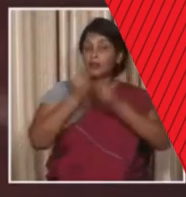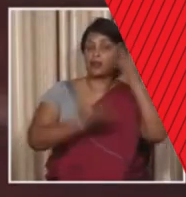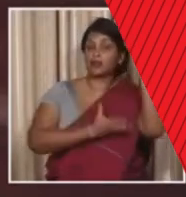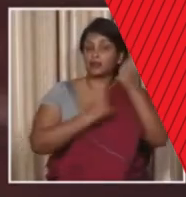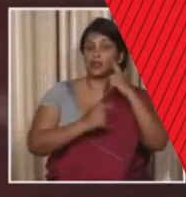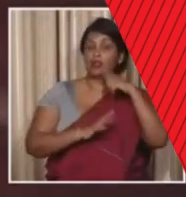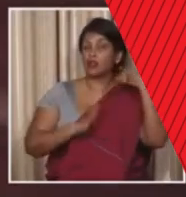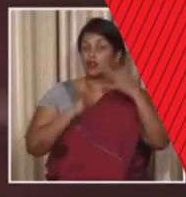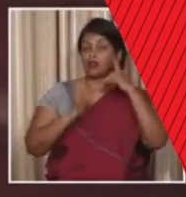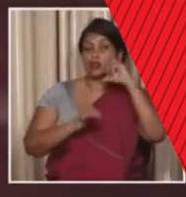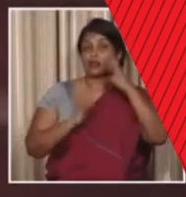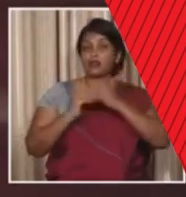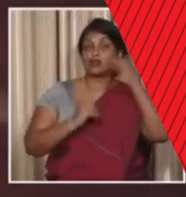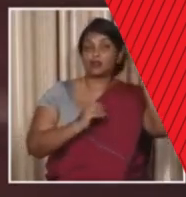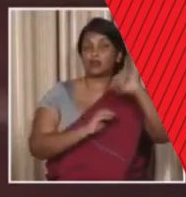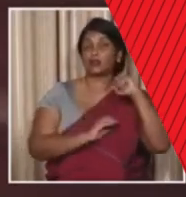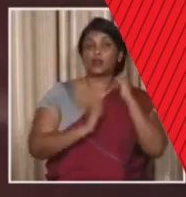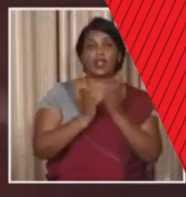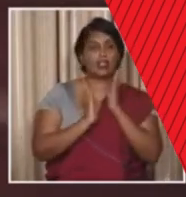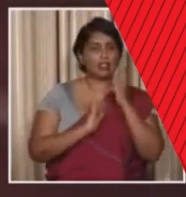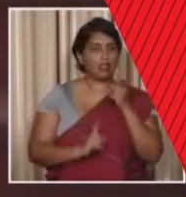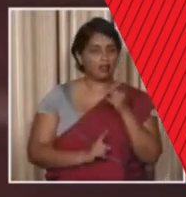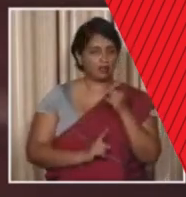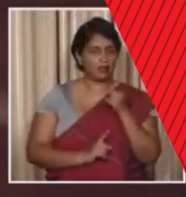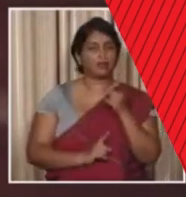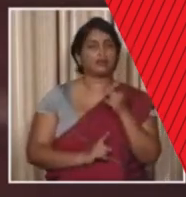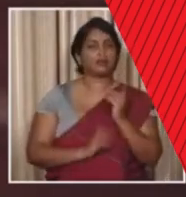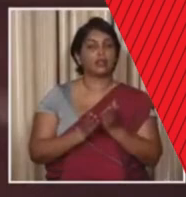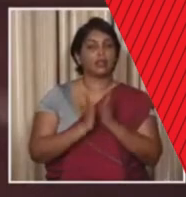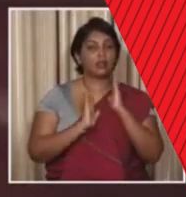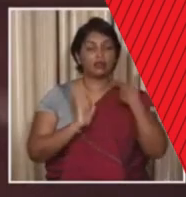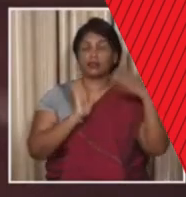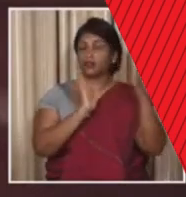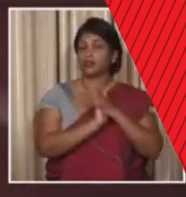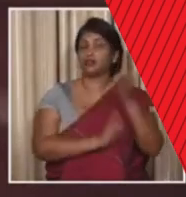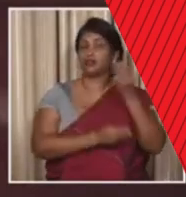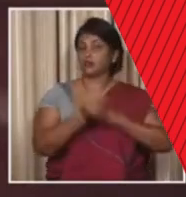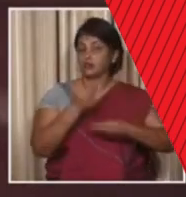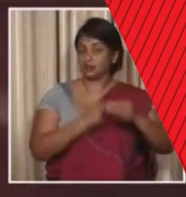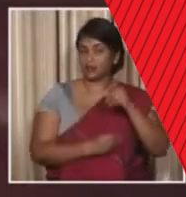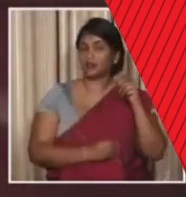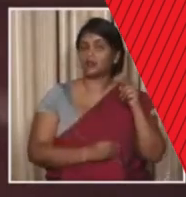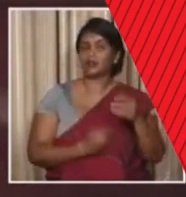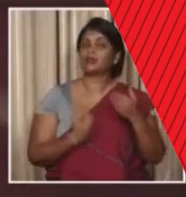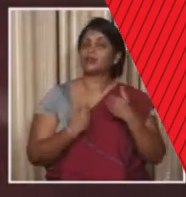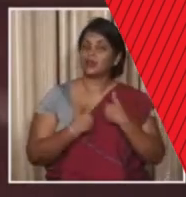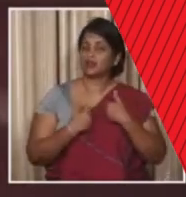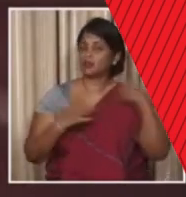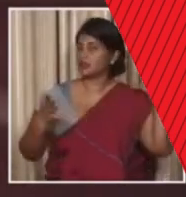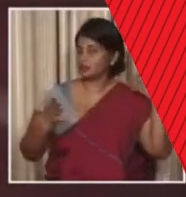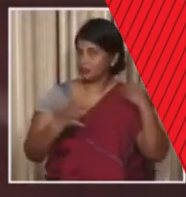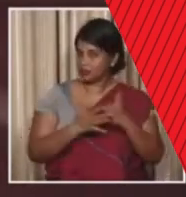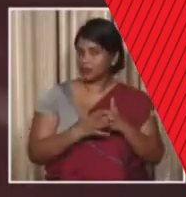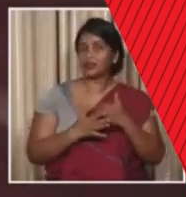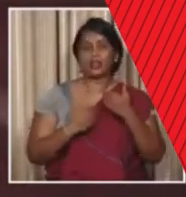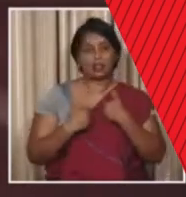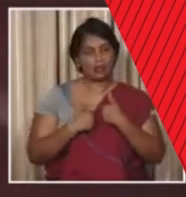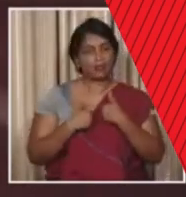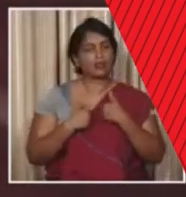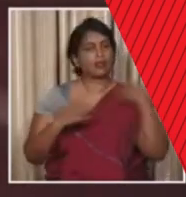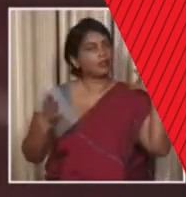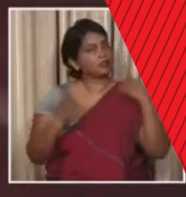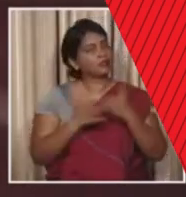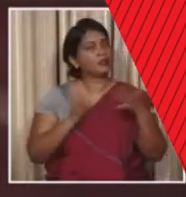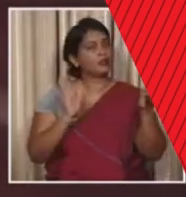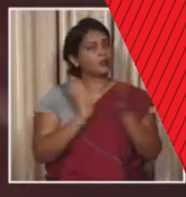china tat wada ehata giya balawathek india indiyawat ekka ganudeni kirimeedi ape ithihasayai ape ithihasayat